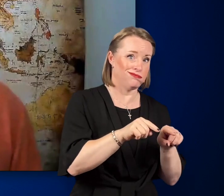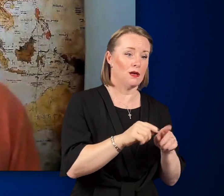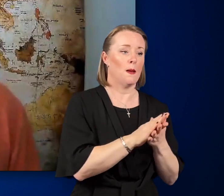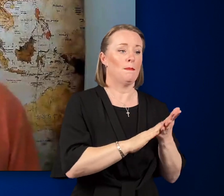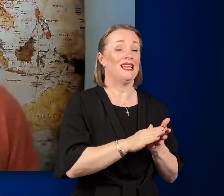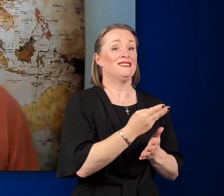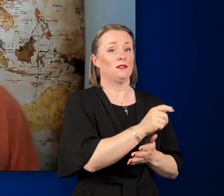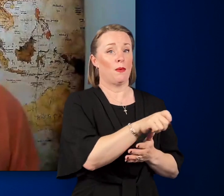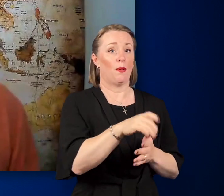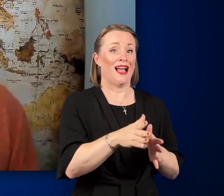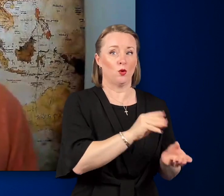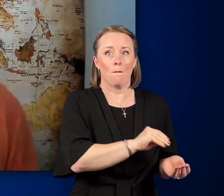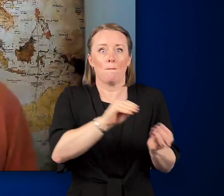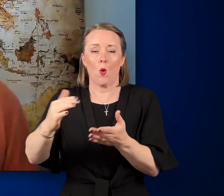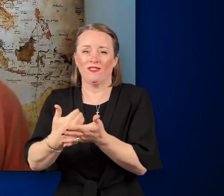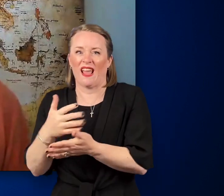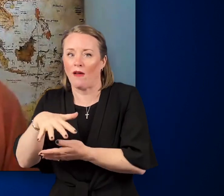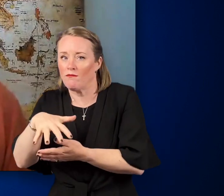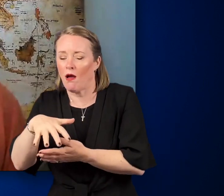safe zones. We've also been able to kind of supply